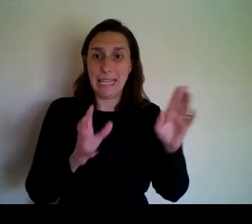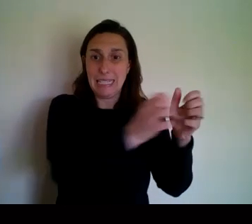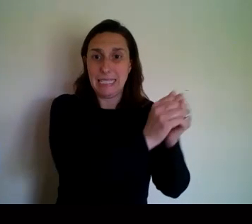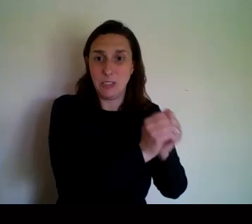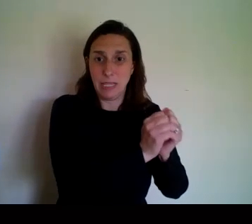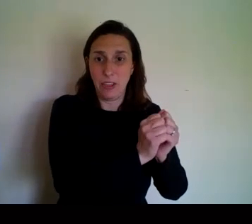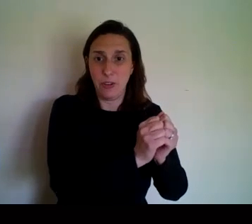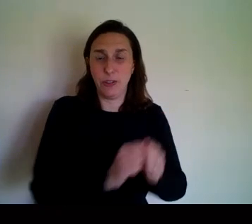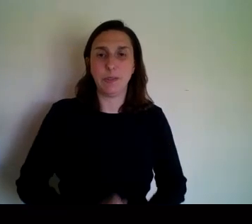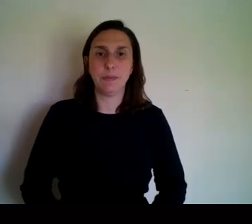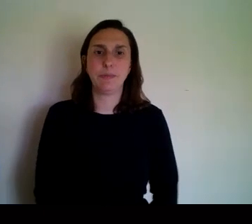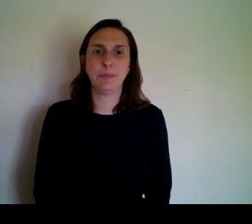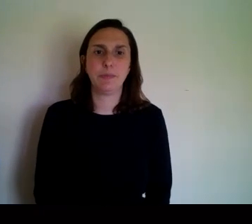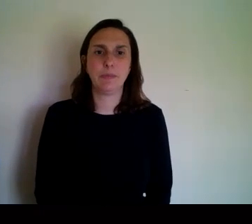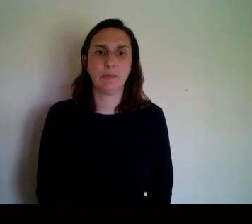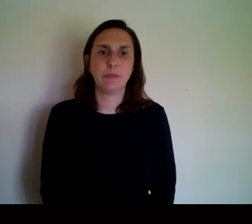All of the B's together.